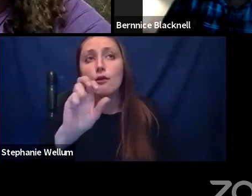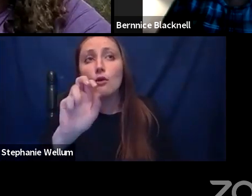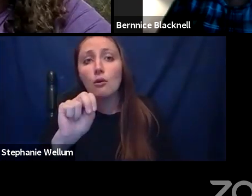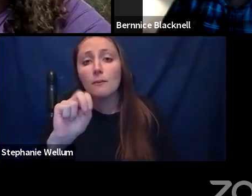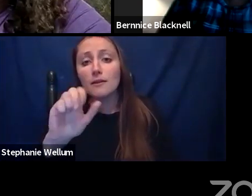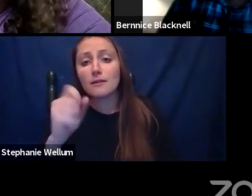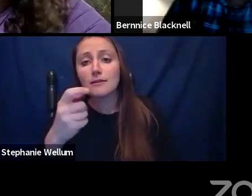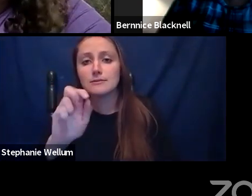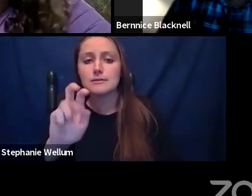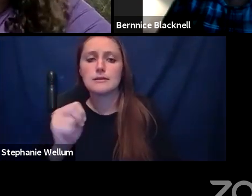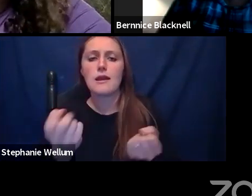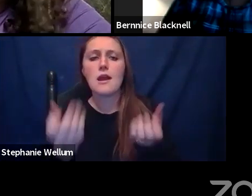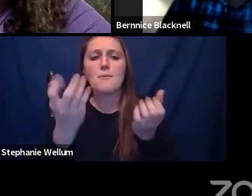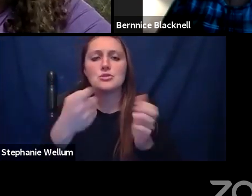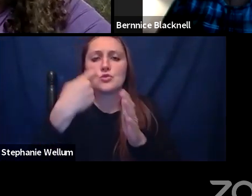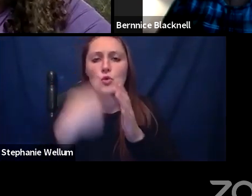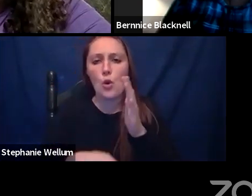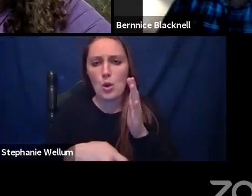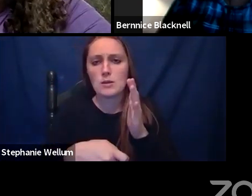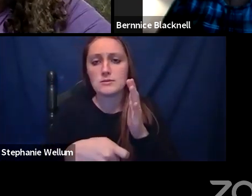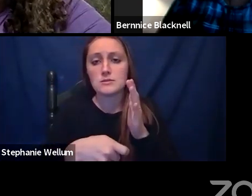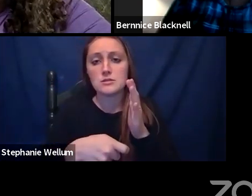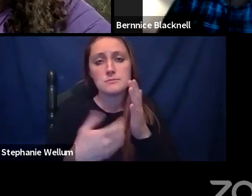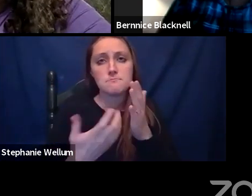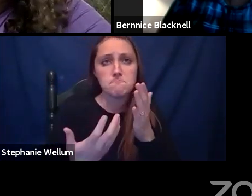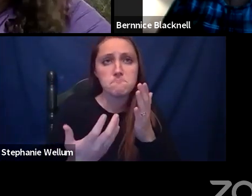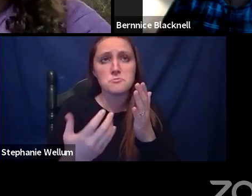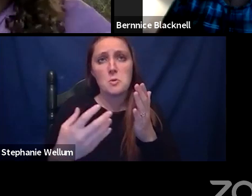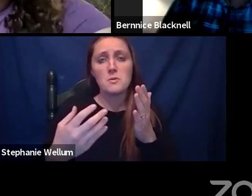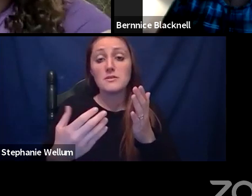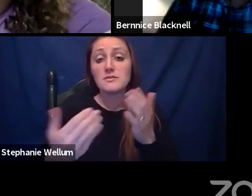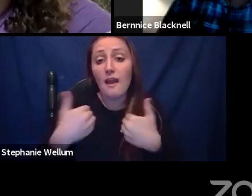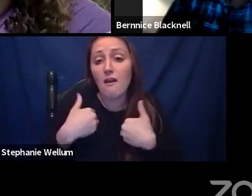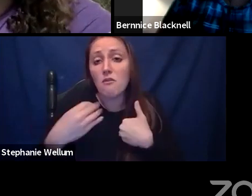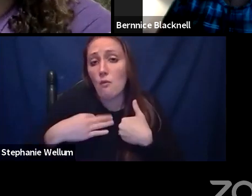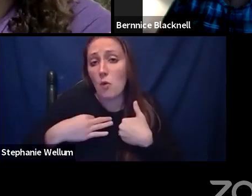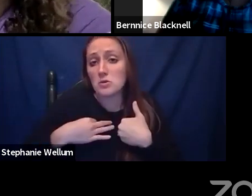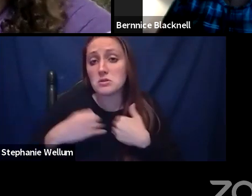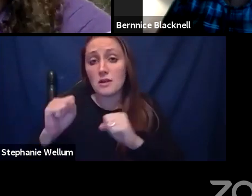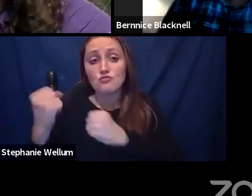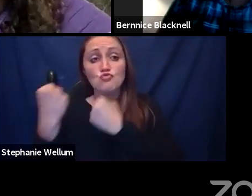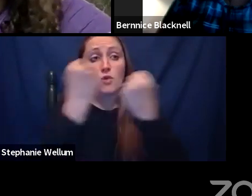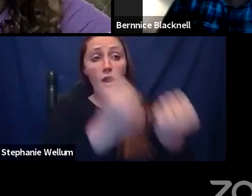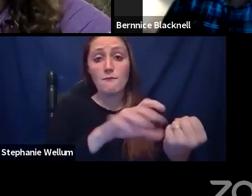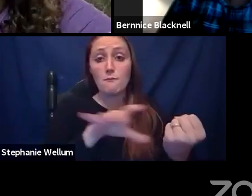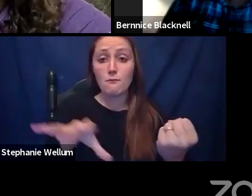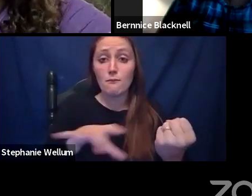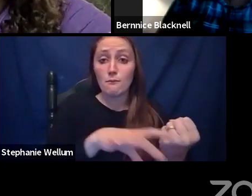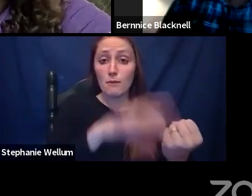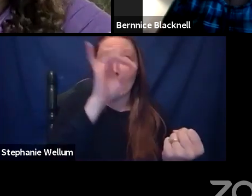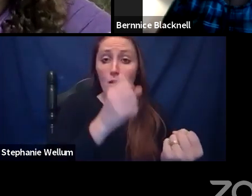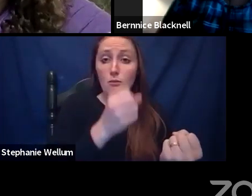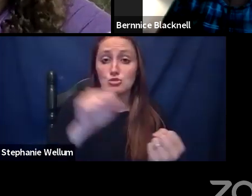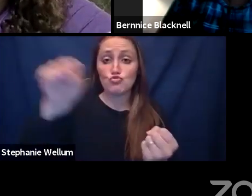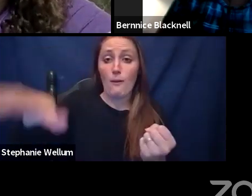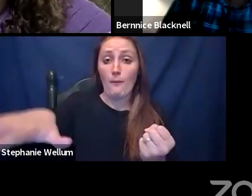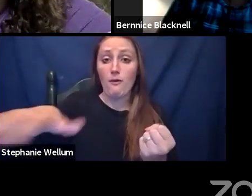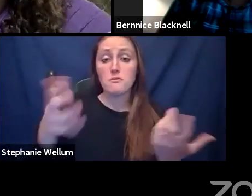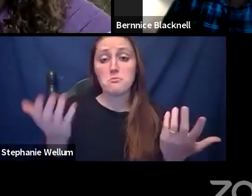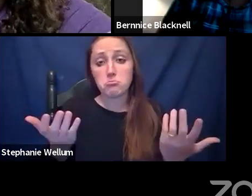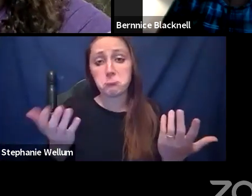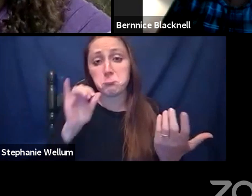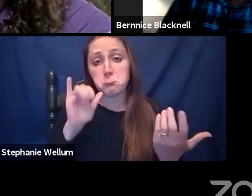would it cost? But they had the volunteers that drop, pick up the food, it could drop it off there. Oh, okay. That's something,